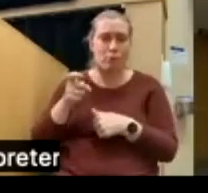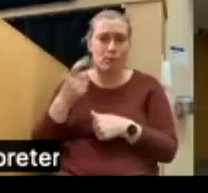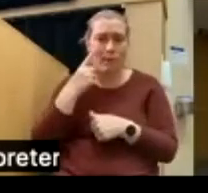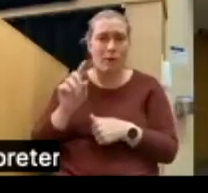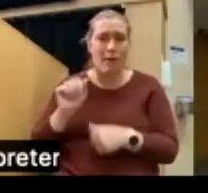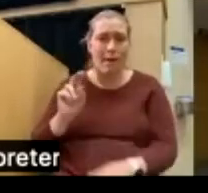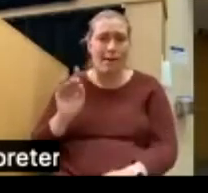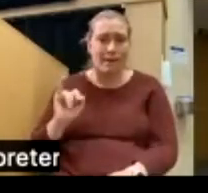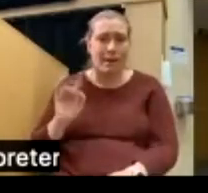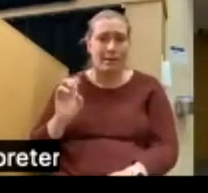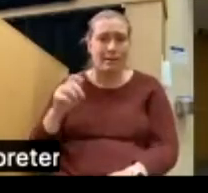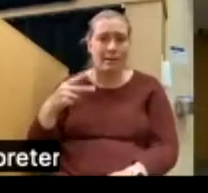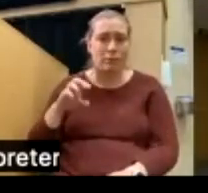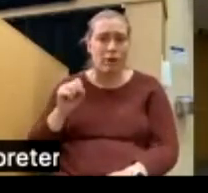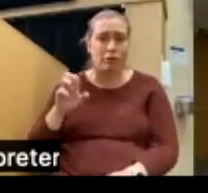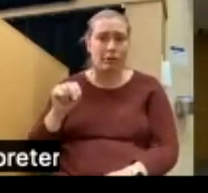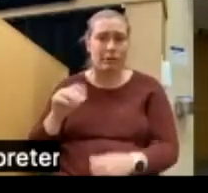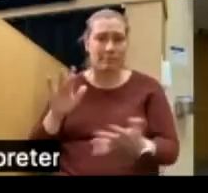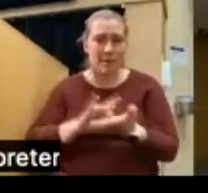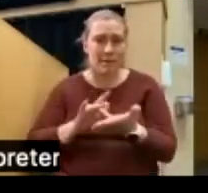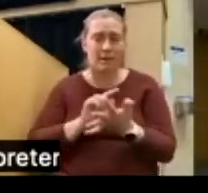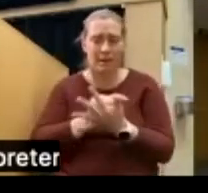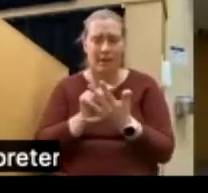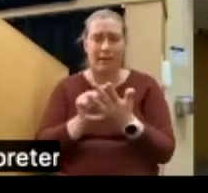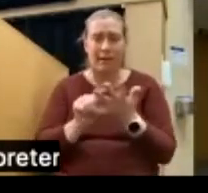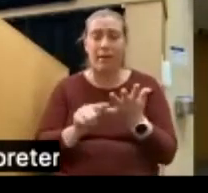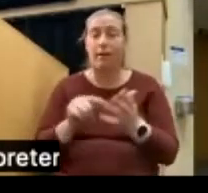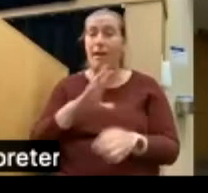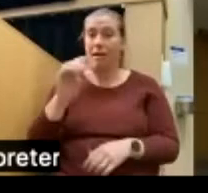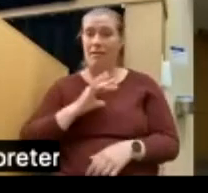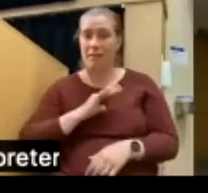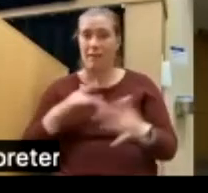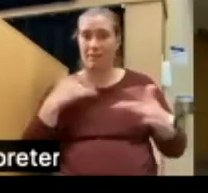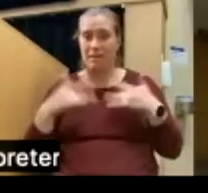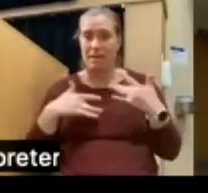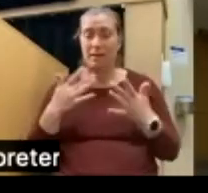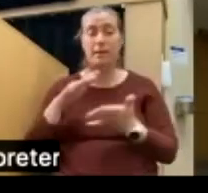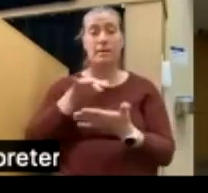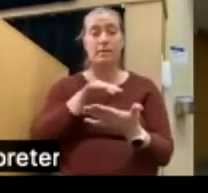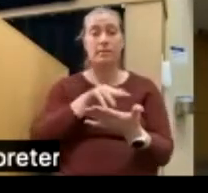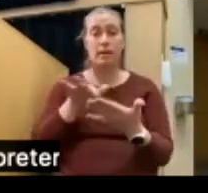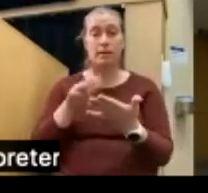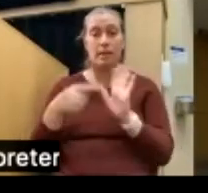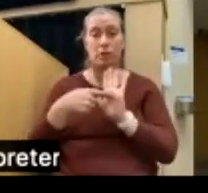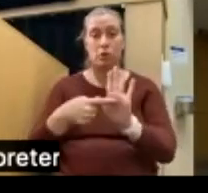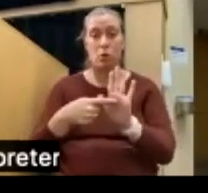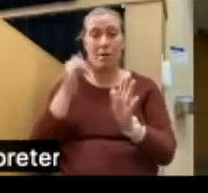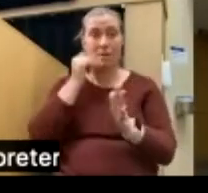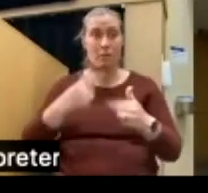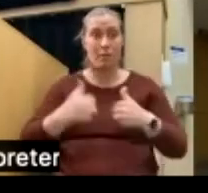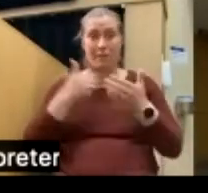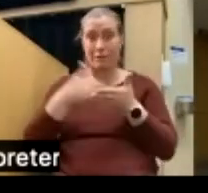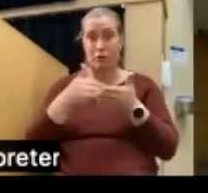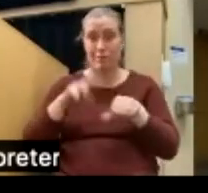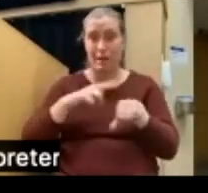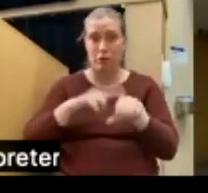or not. And also what's been exciting is studies that show that proximity to nature can